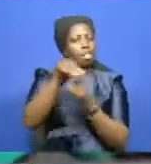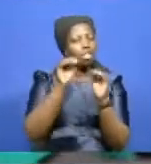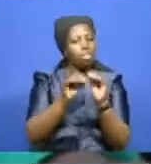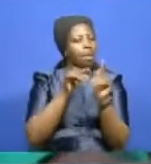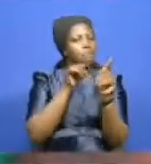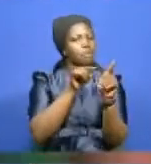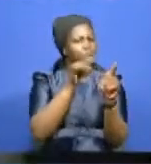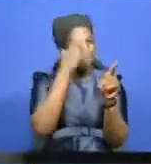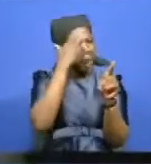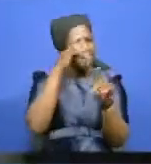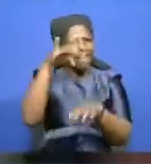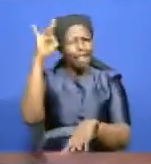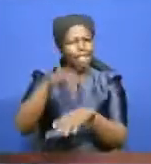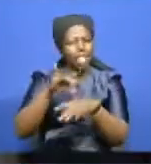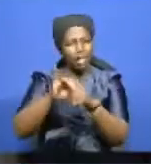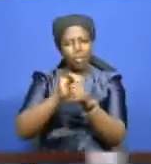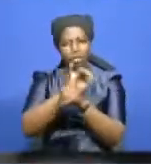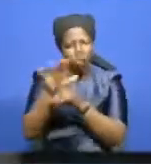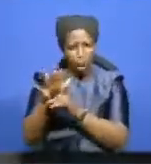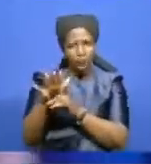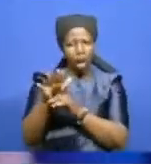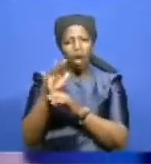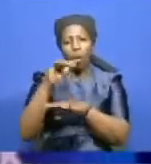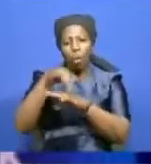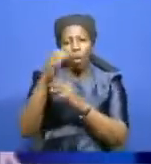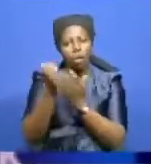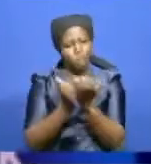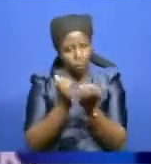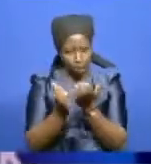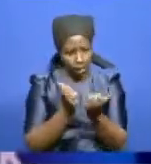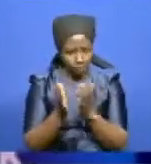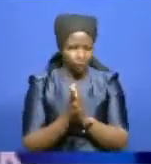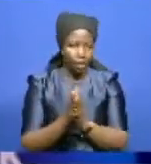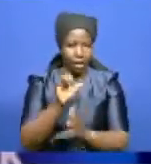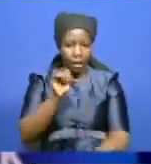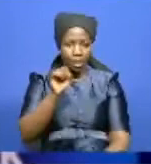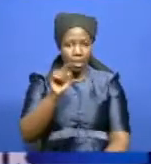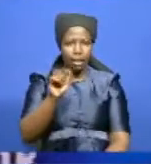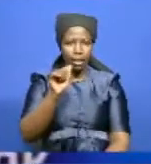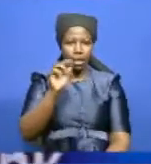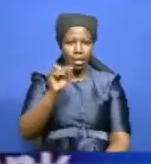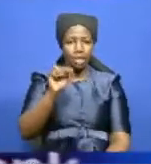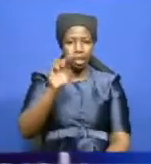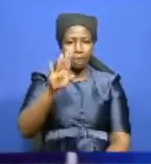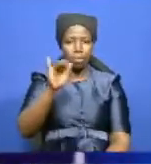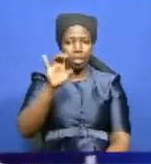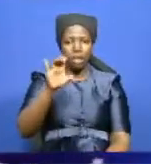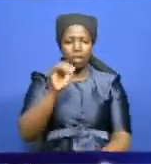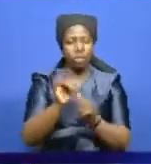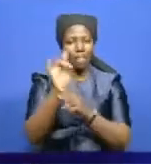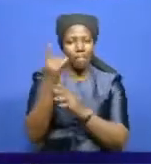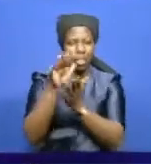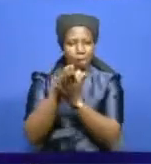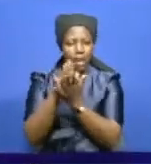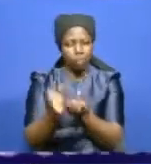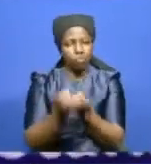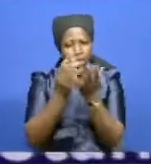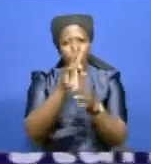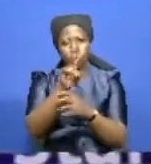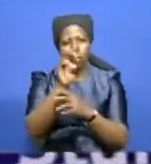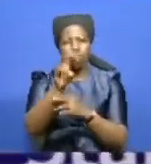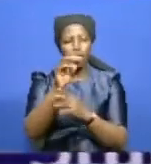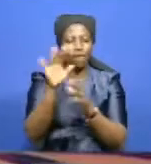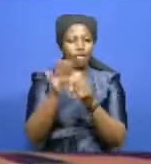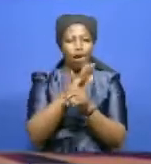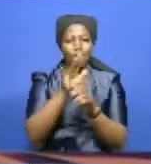the adverse impact of COVID-19 pandemic on businesses. Stanbic Holdings, which is the first lender to release its 2020 full-year